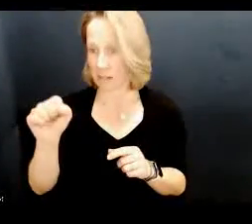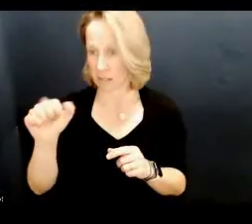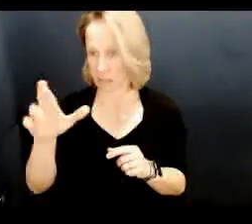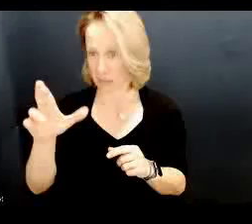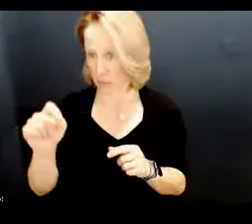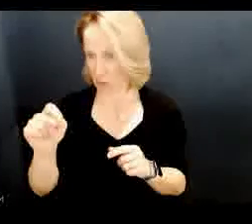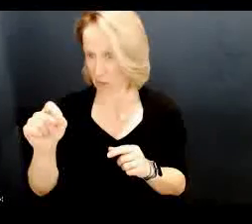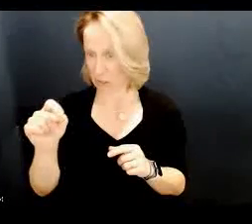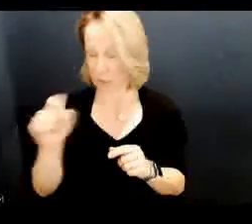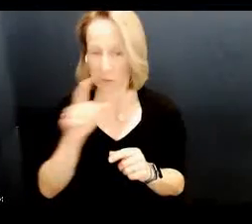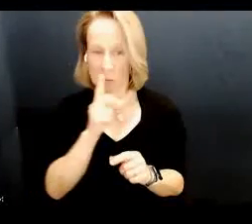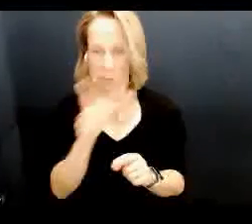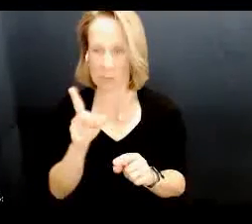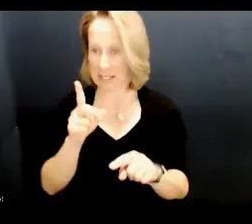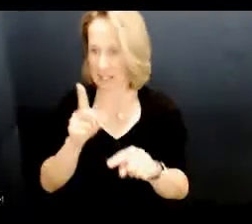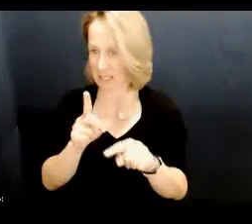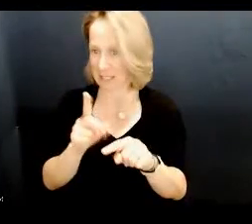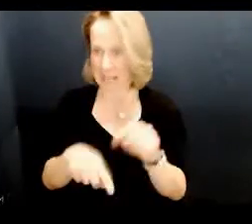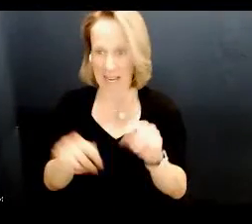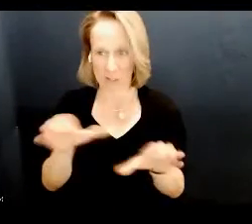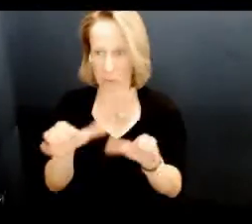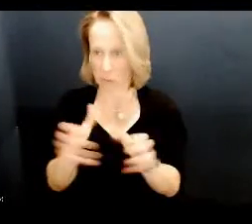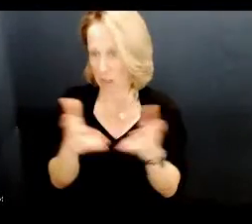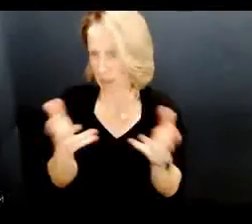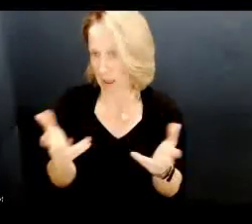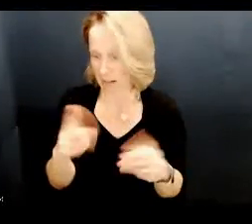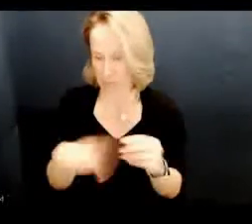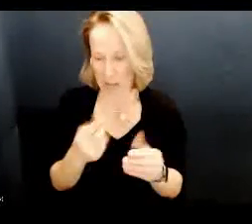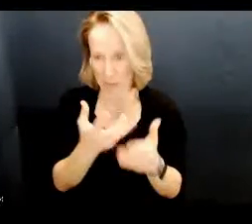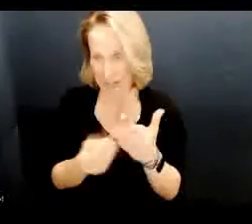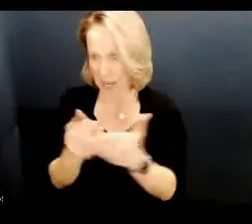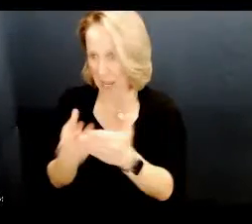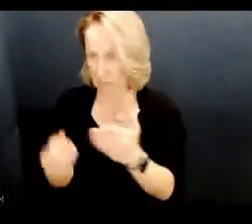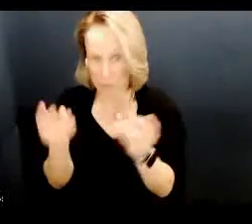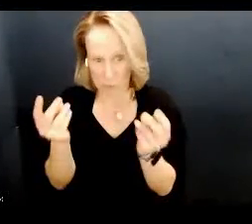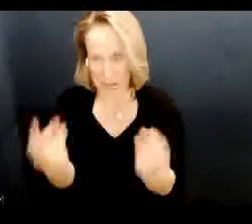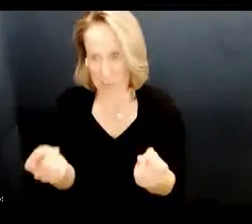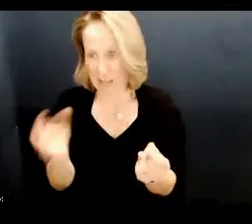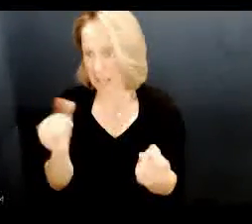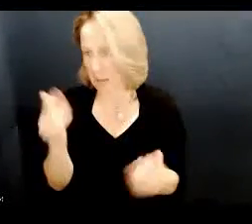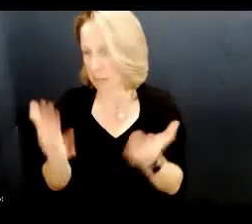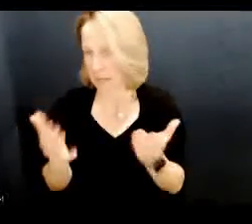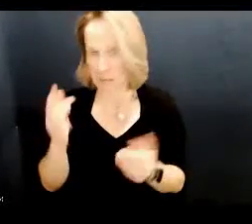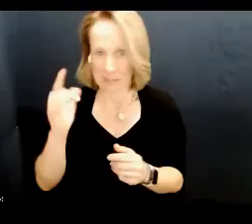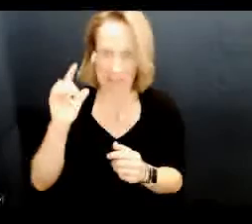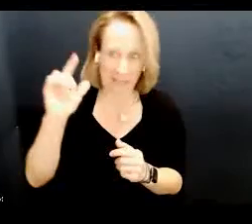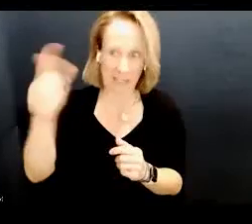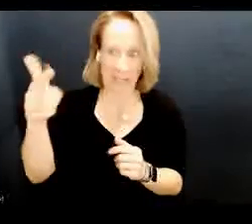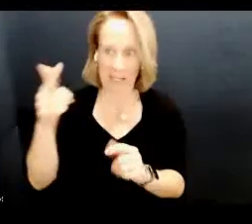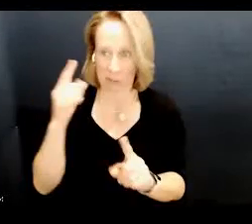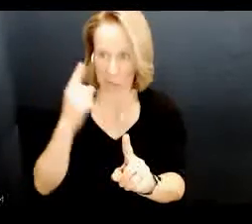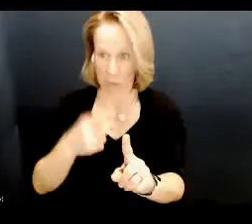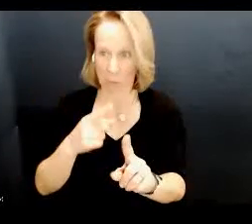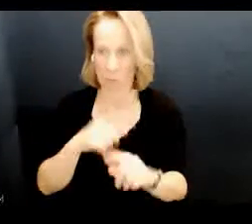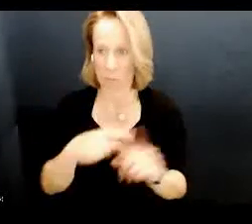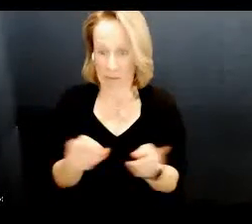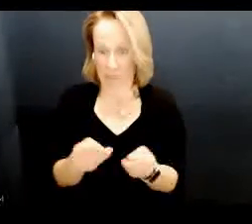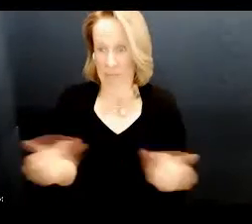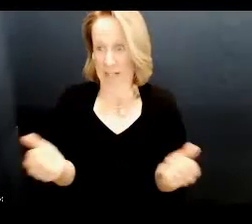those service gaps right away, right? That might be a longer term goal, but not something that we can fix with just the